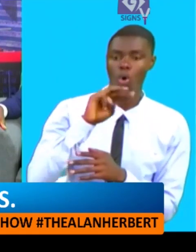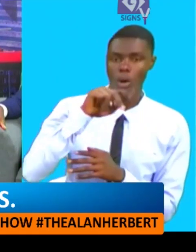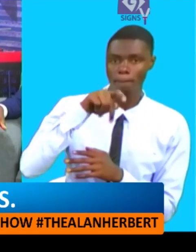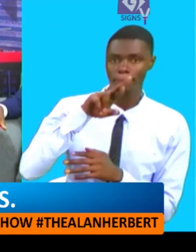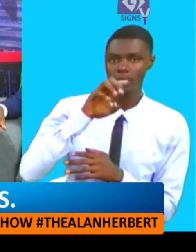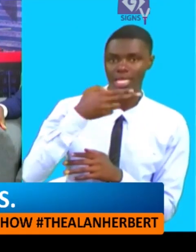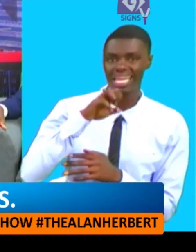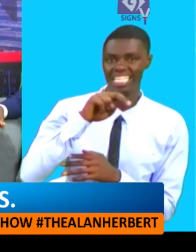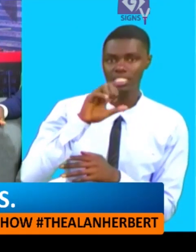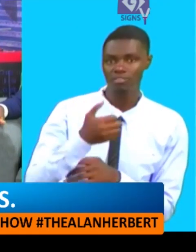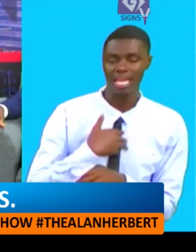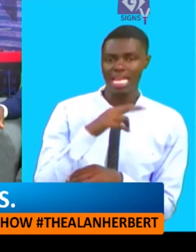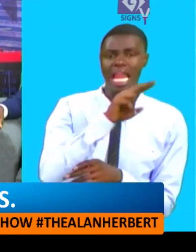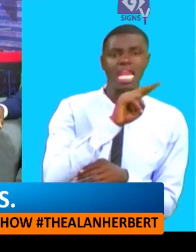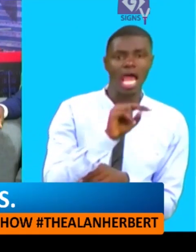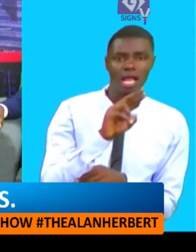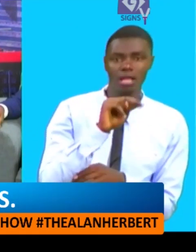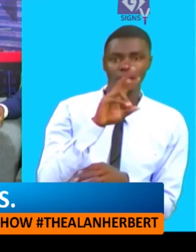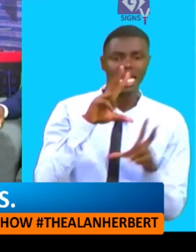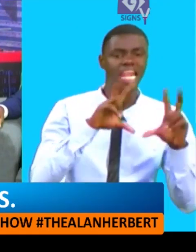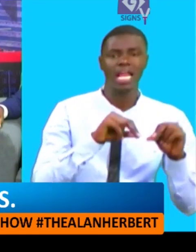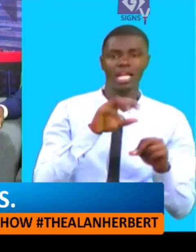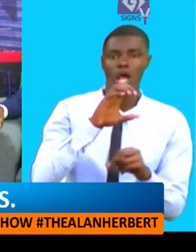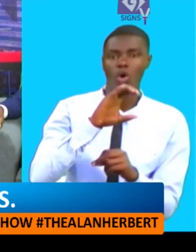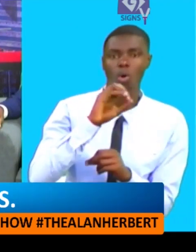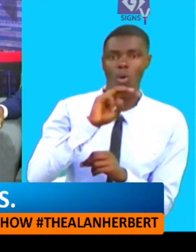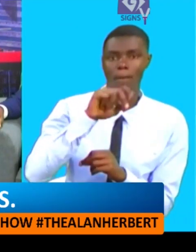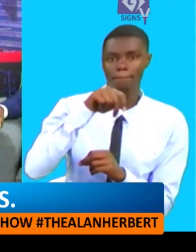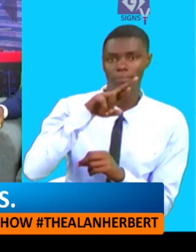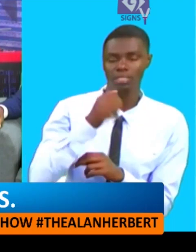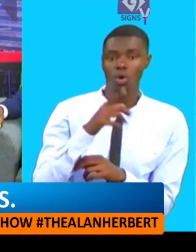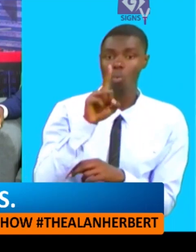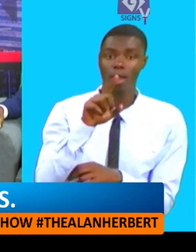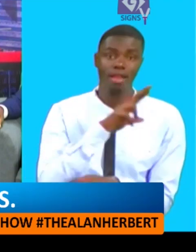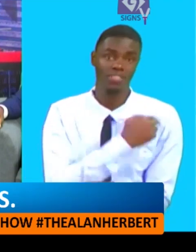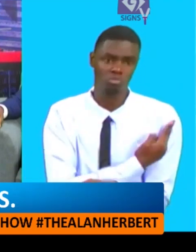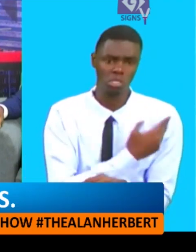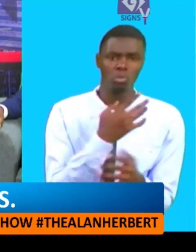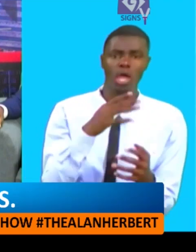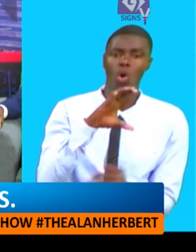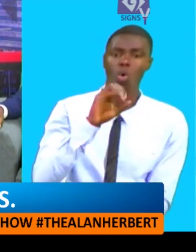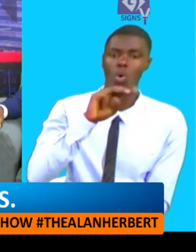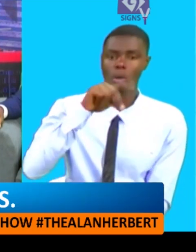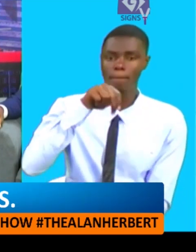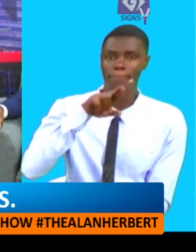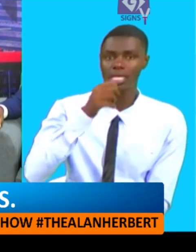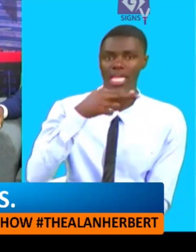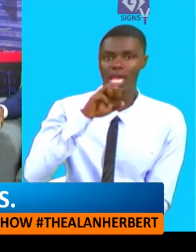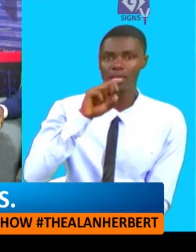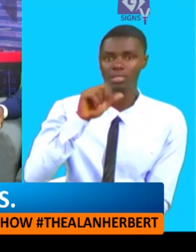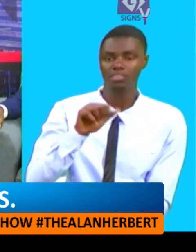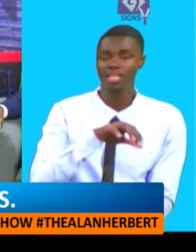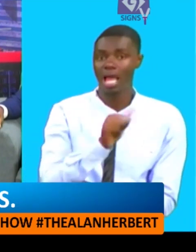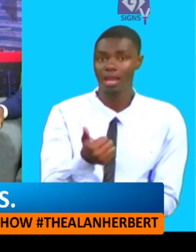non-comprehensive. Would you explain a little bit? Why would one facility be comprehensive, and why would another one